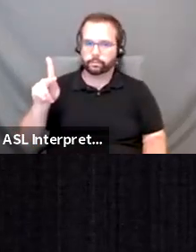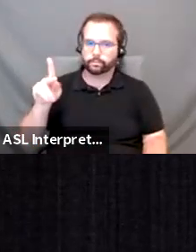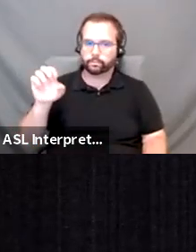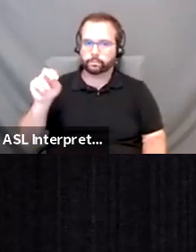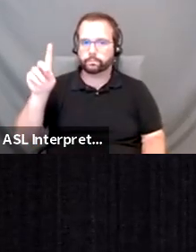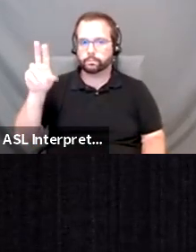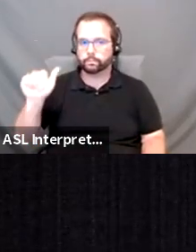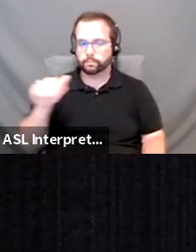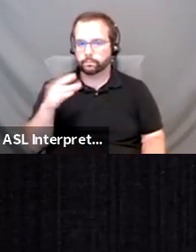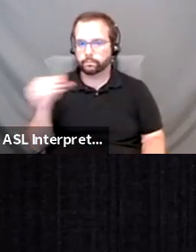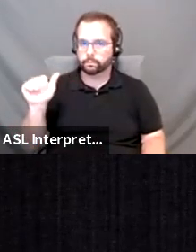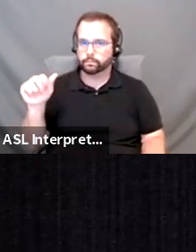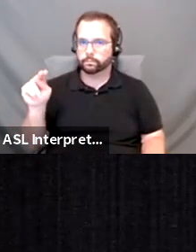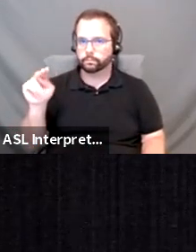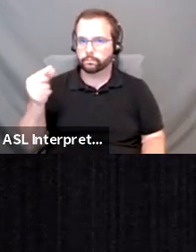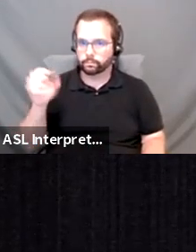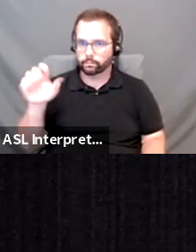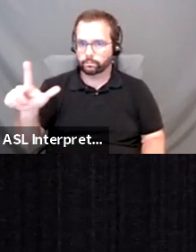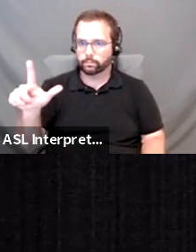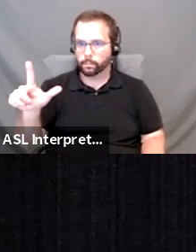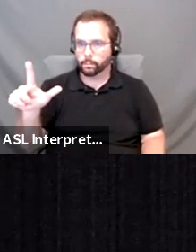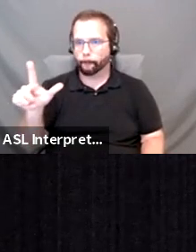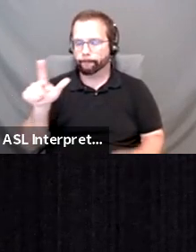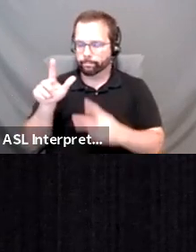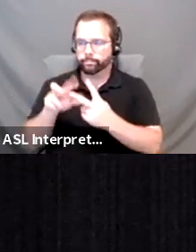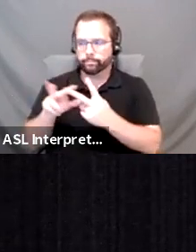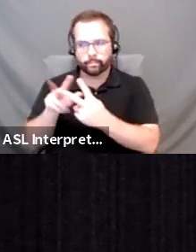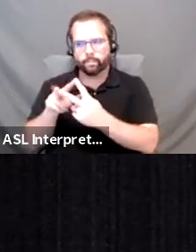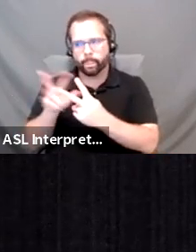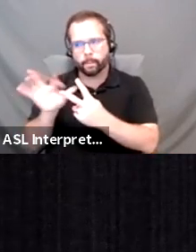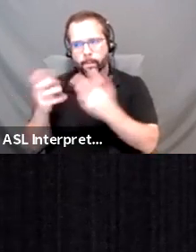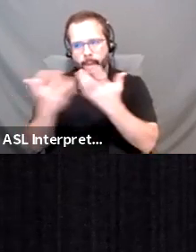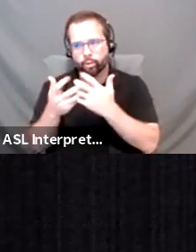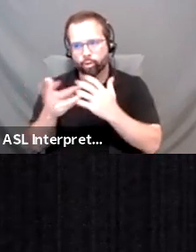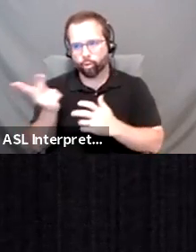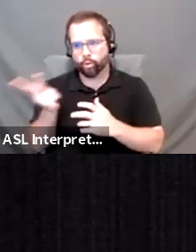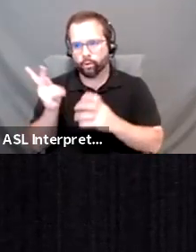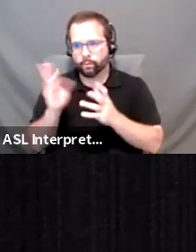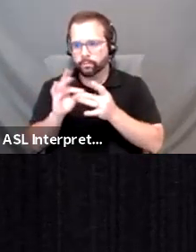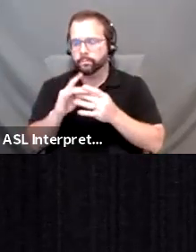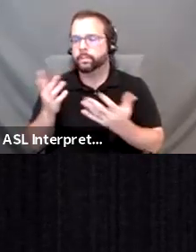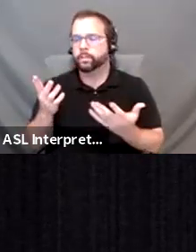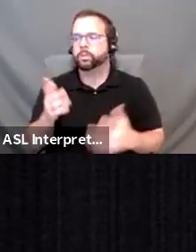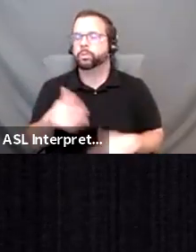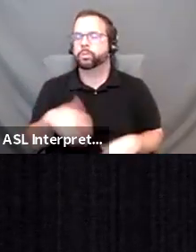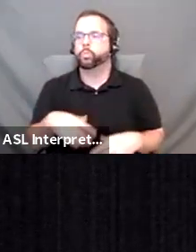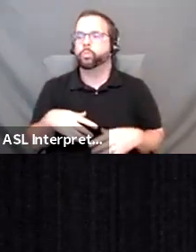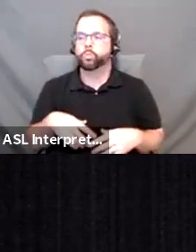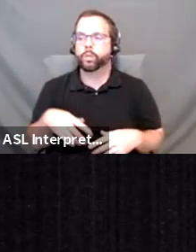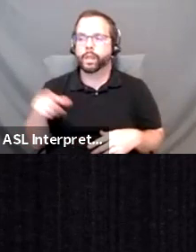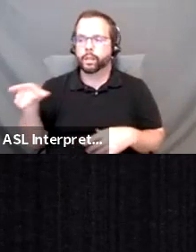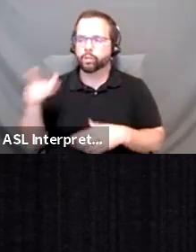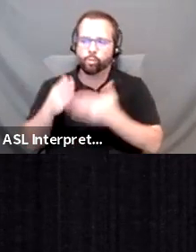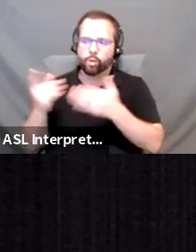of what you're seeing too, of just online fatigue, you know, with